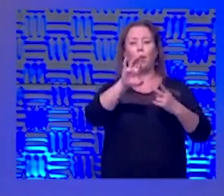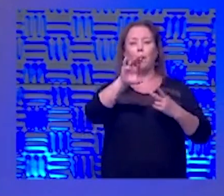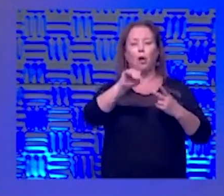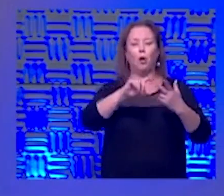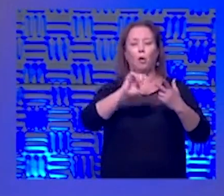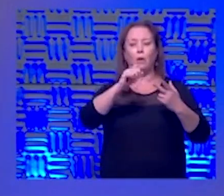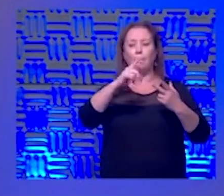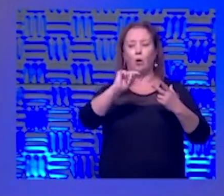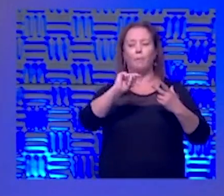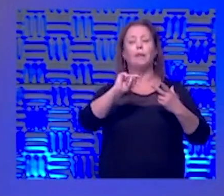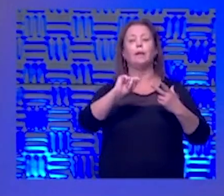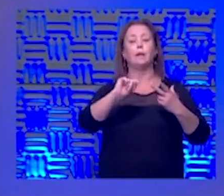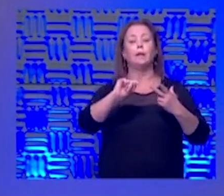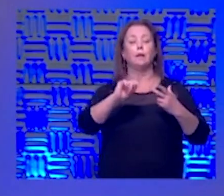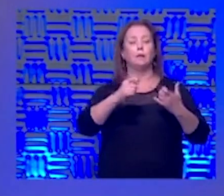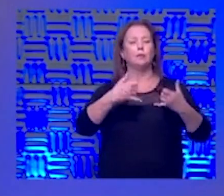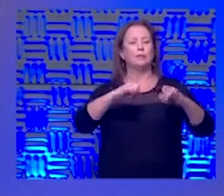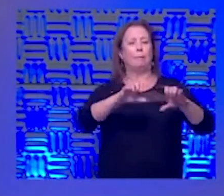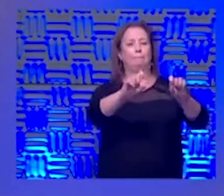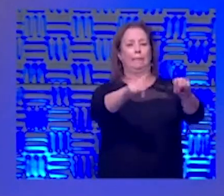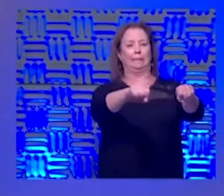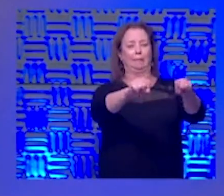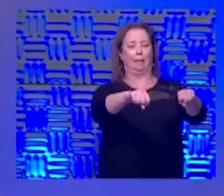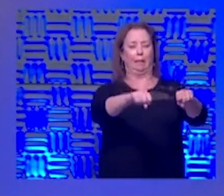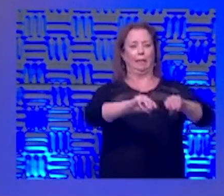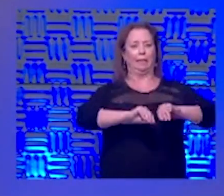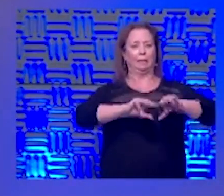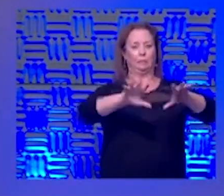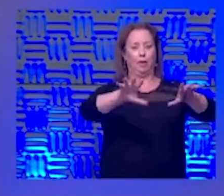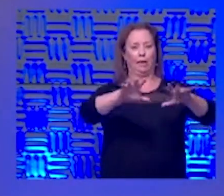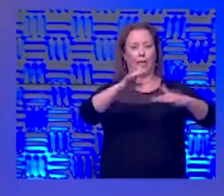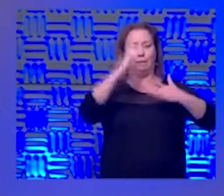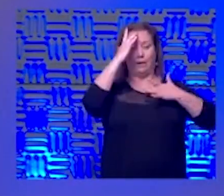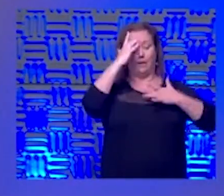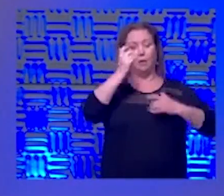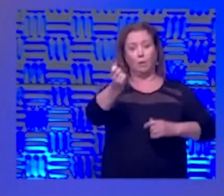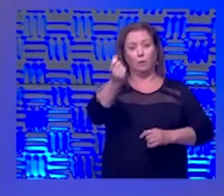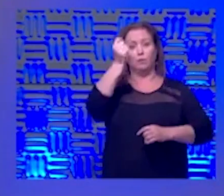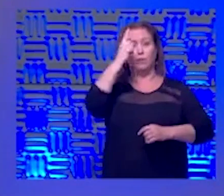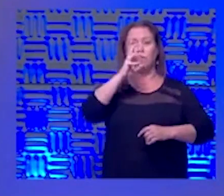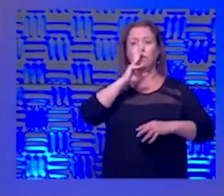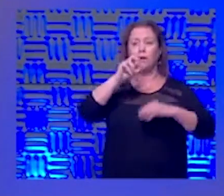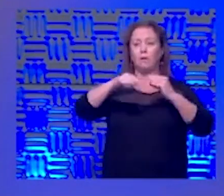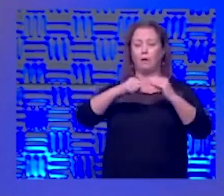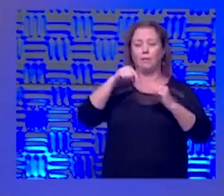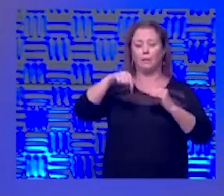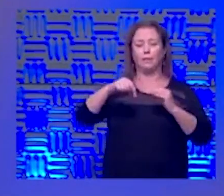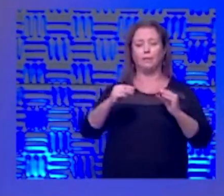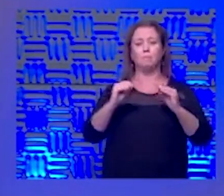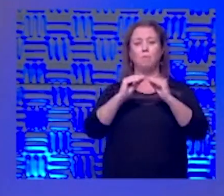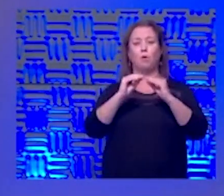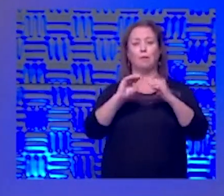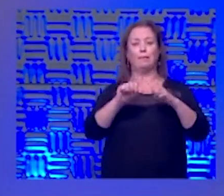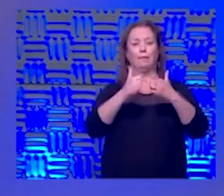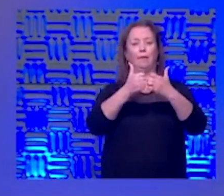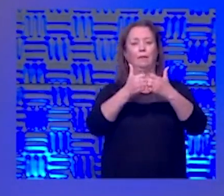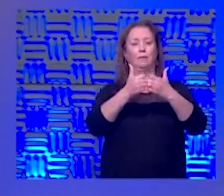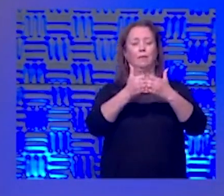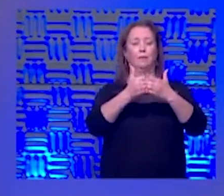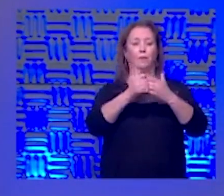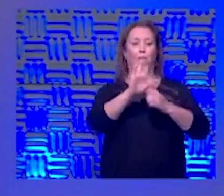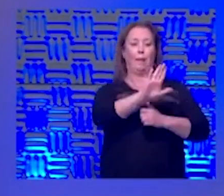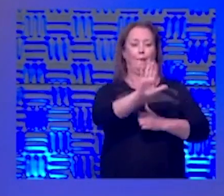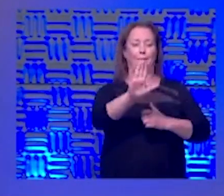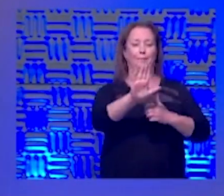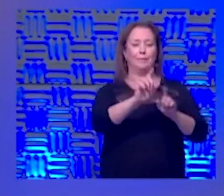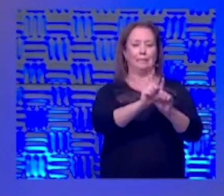apartment or something like that, there's still that possibility that they can still get infected. And we understand, and we've talked about this, it's more difficult for them to physically